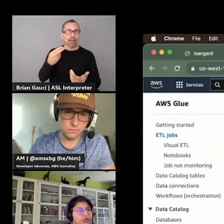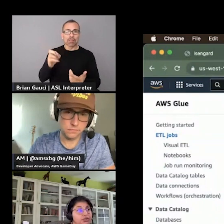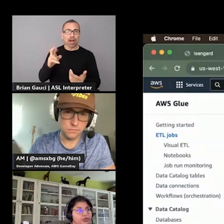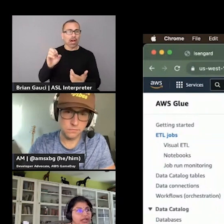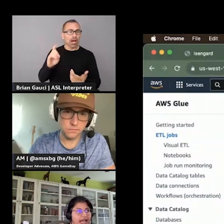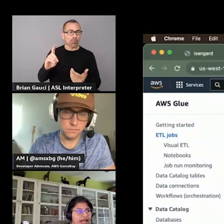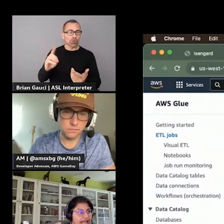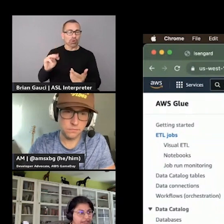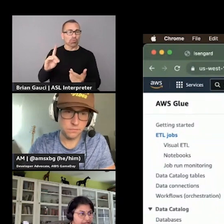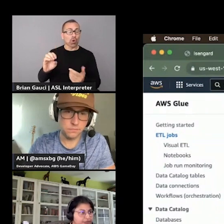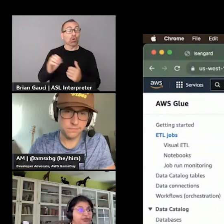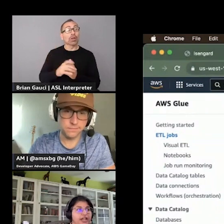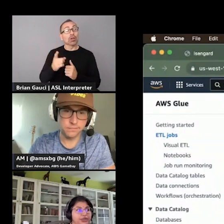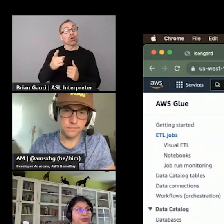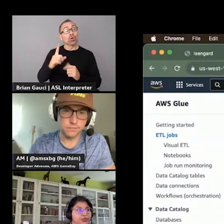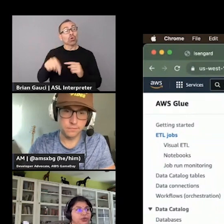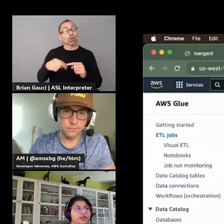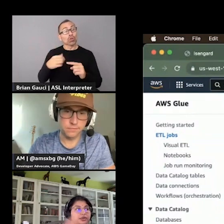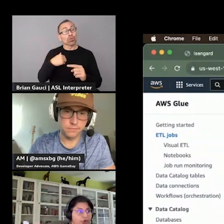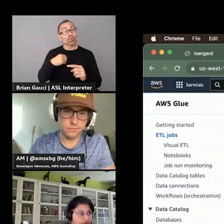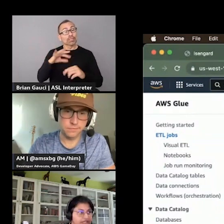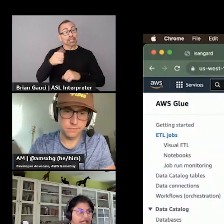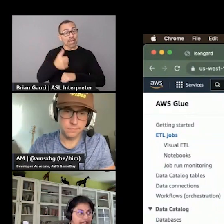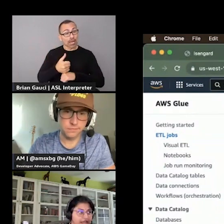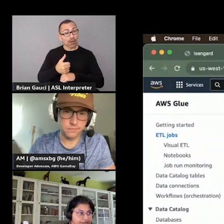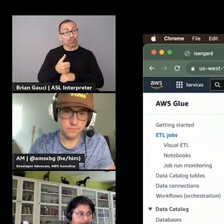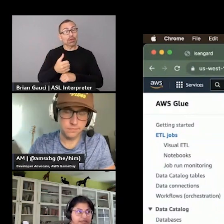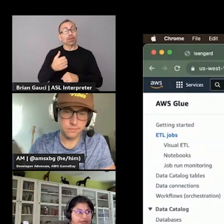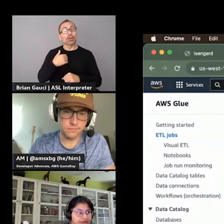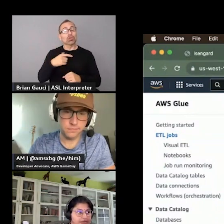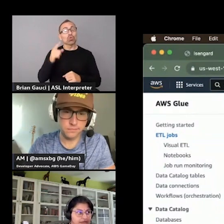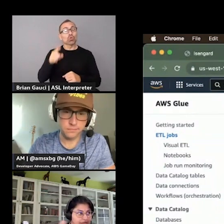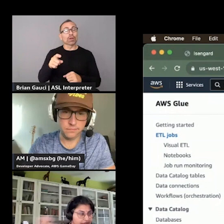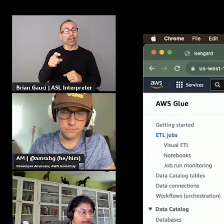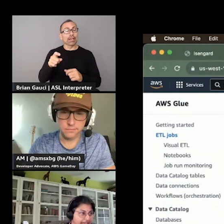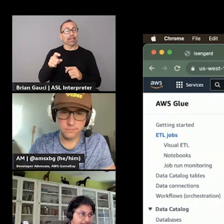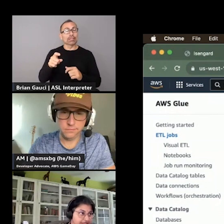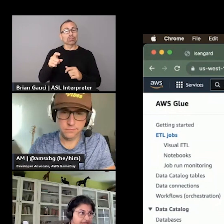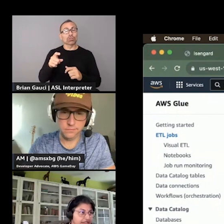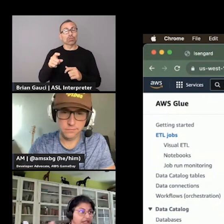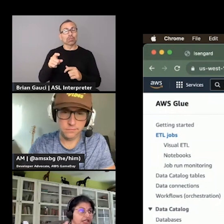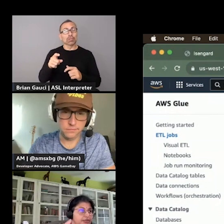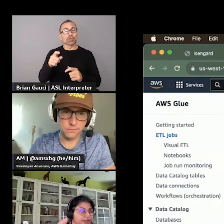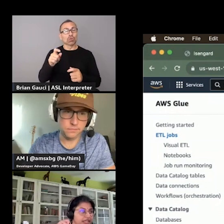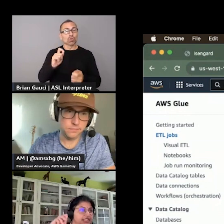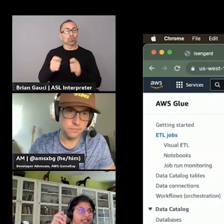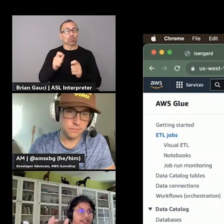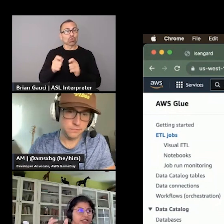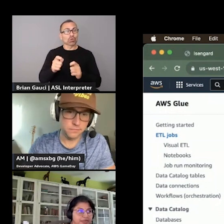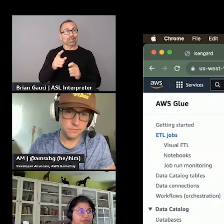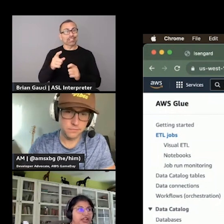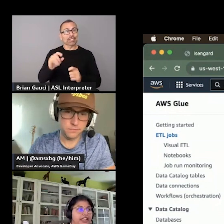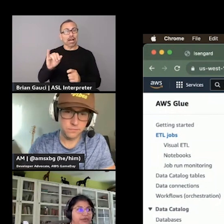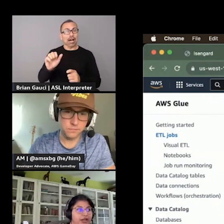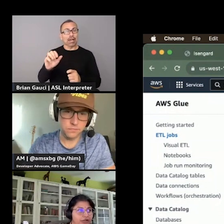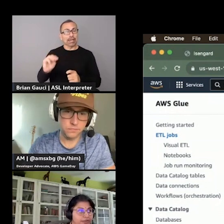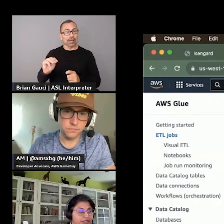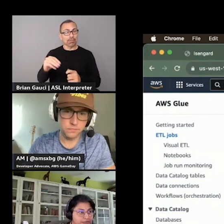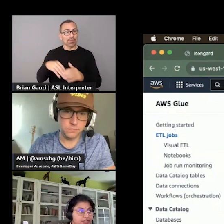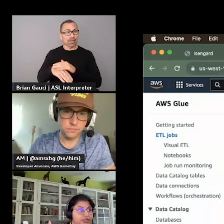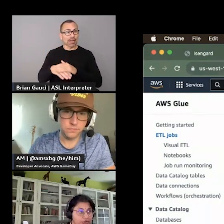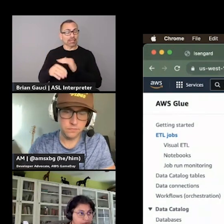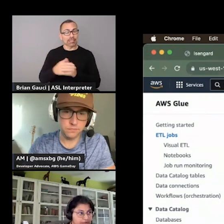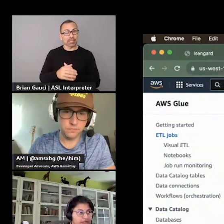permissions, you will have a step where you revoke the IAM access, meaning there is a specific IAM